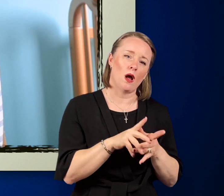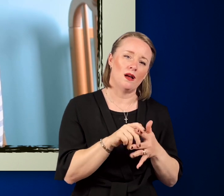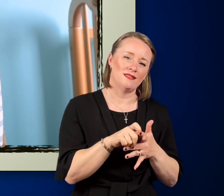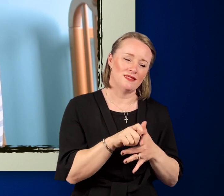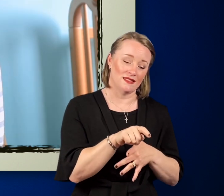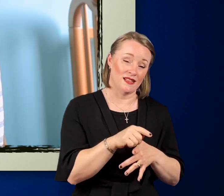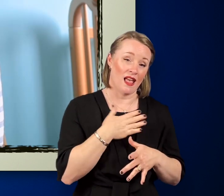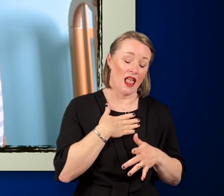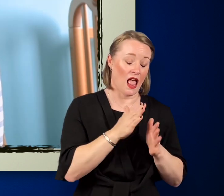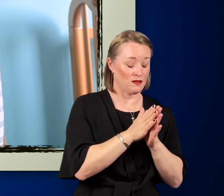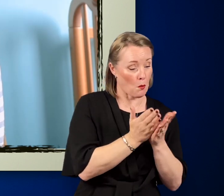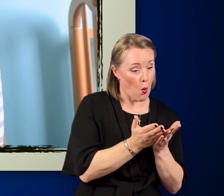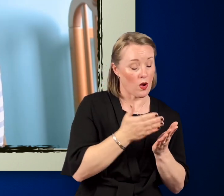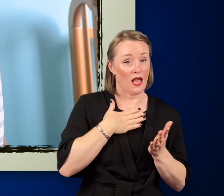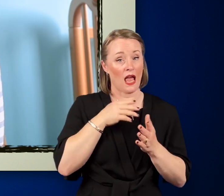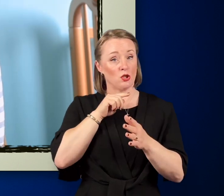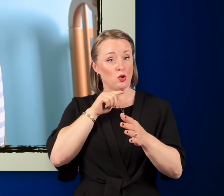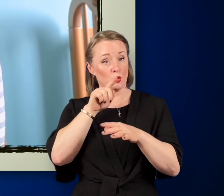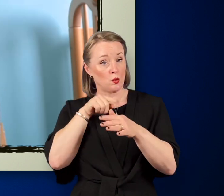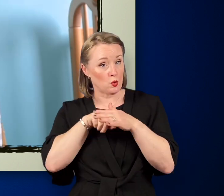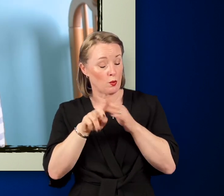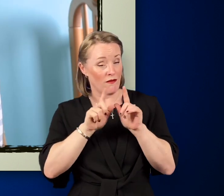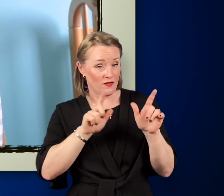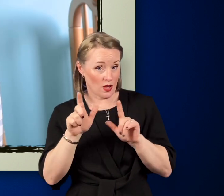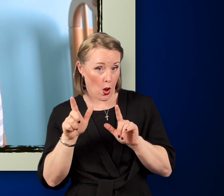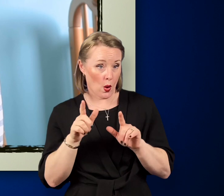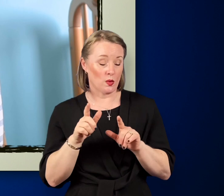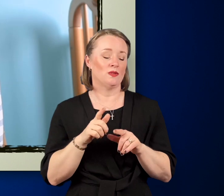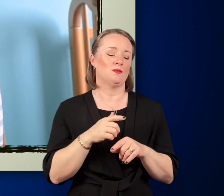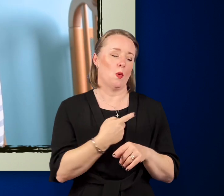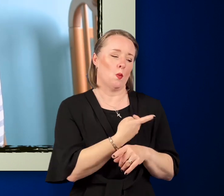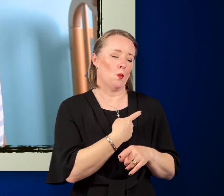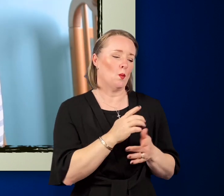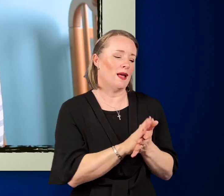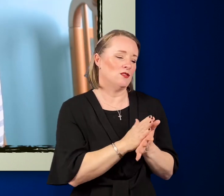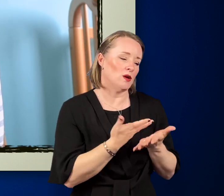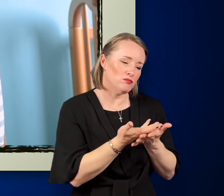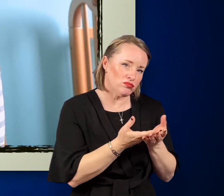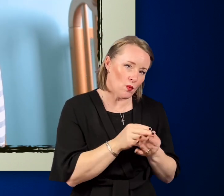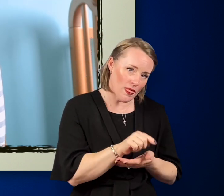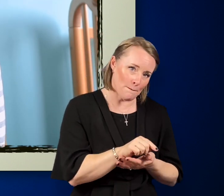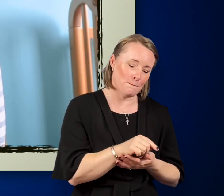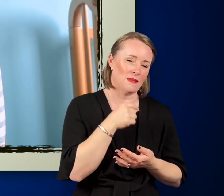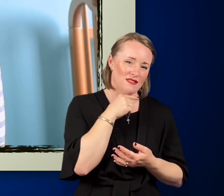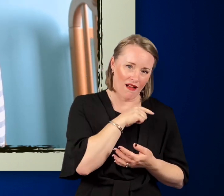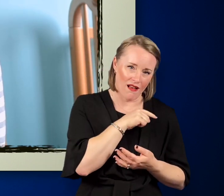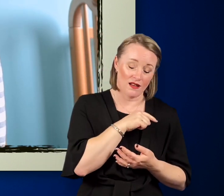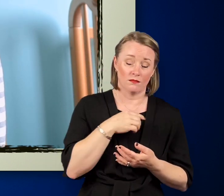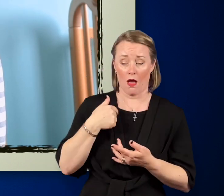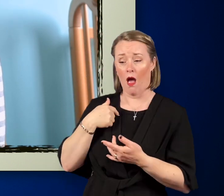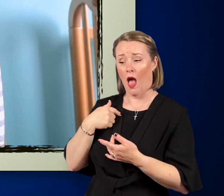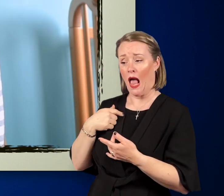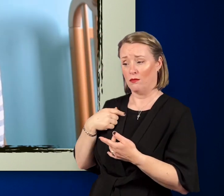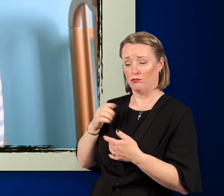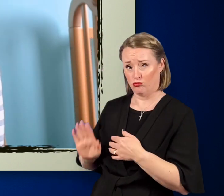on YouTube, and then talking about them with him. I was fortunate to grow up in a Christian home, and I've always